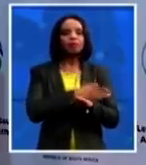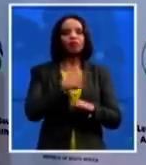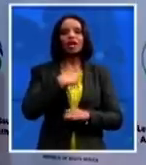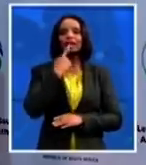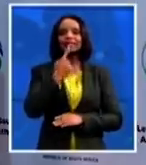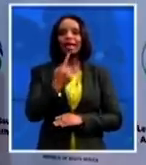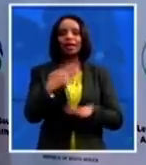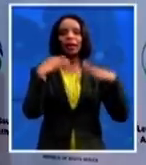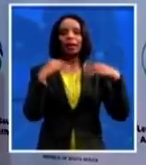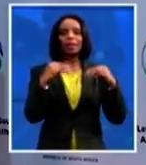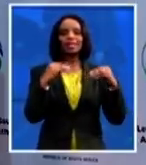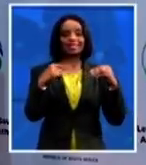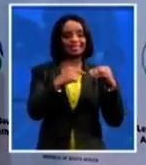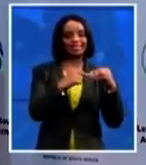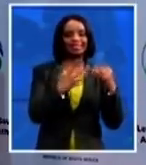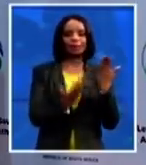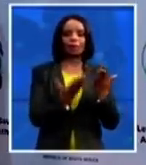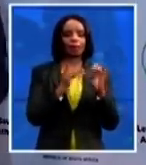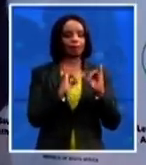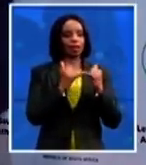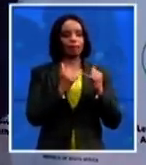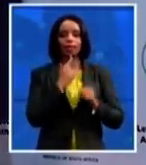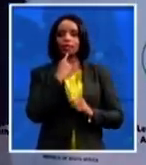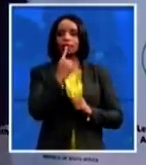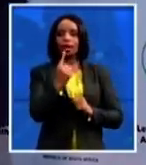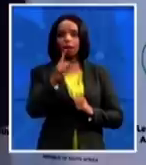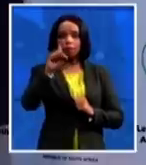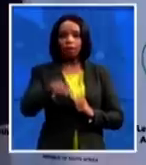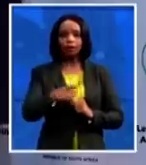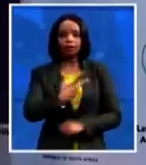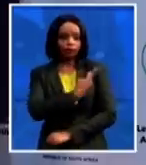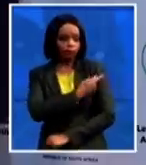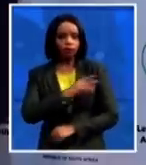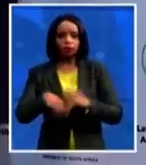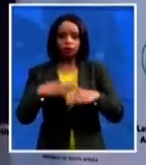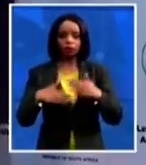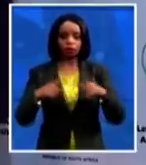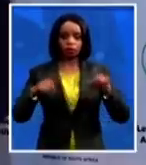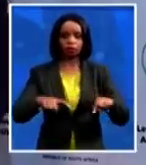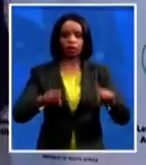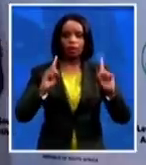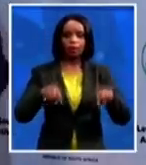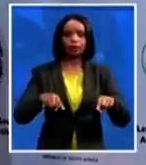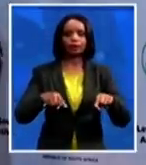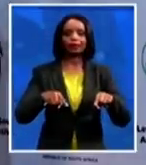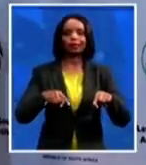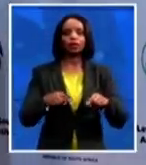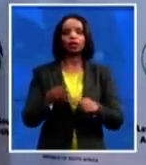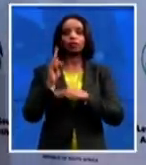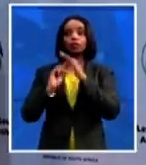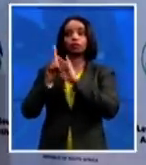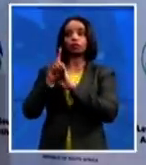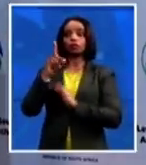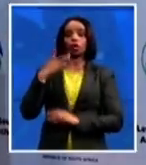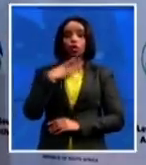vaccine, unless you can go to your doctor and your doctor shows you whether it kills you or not, your doctor can advise